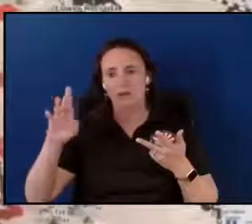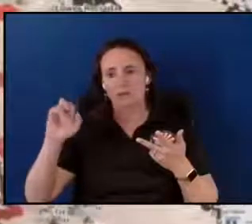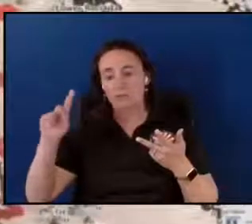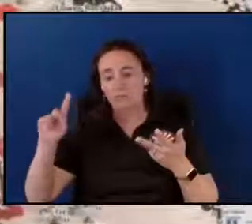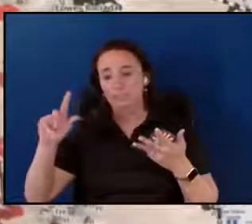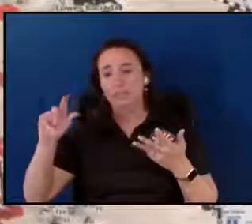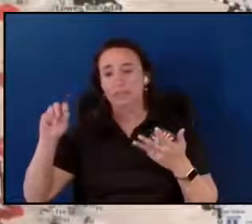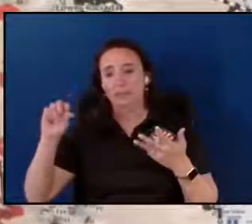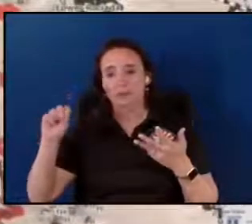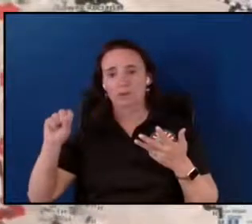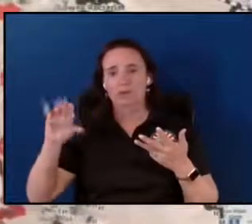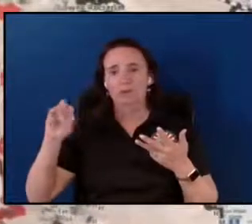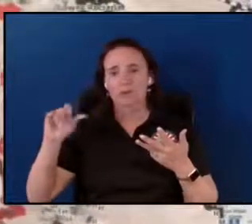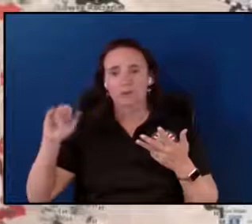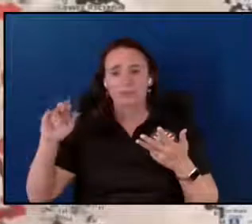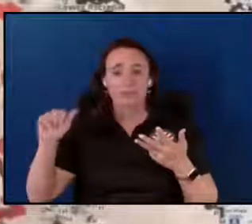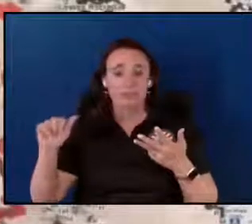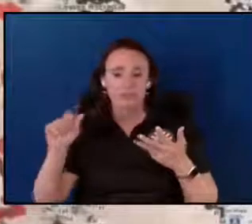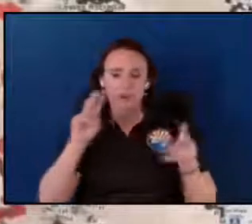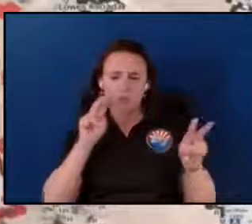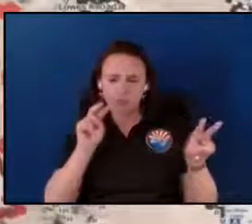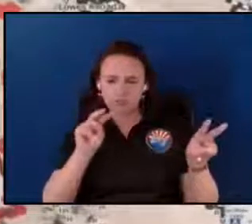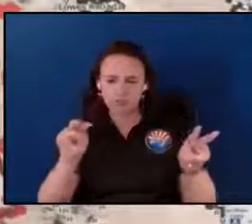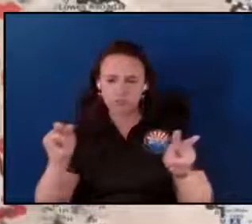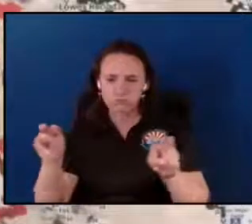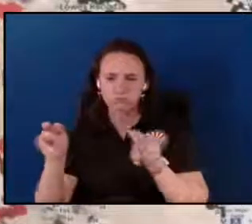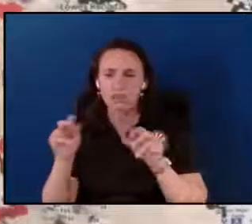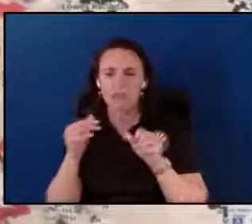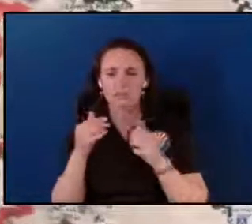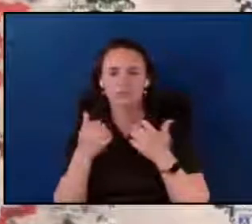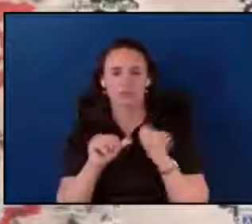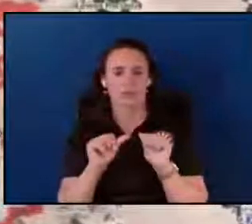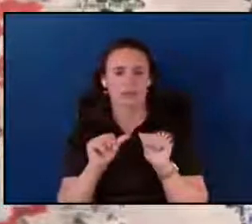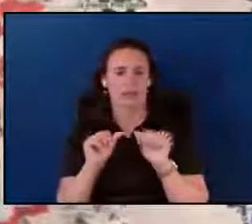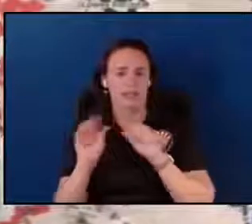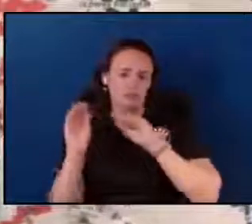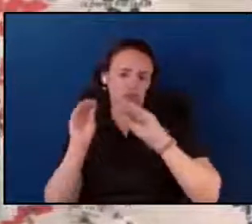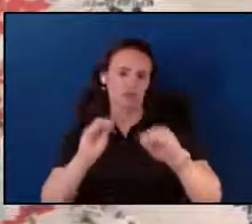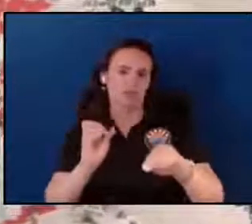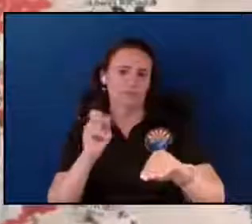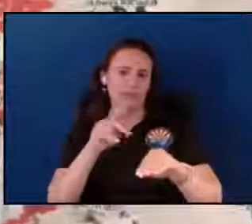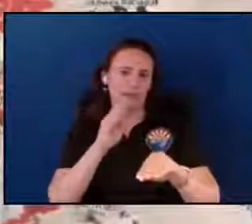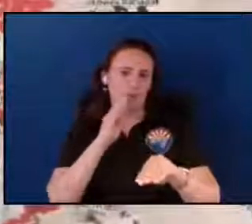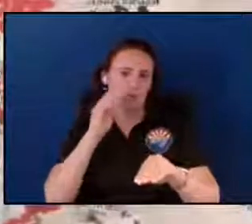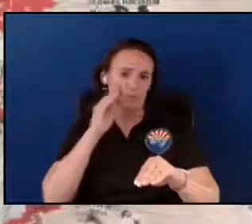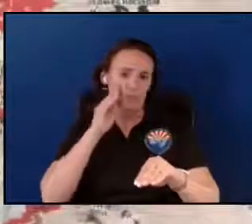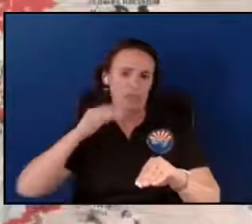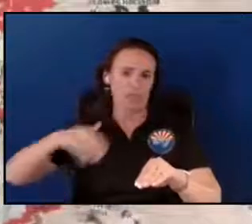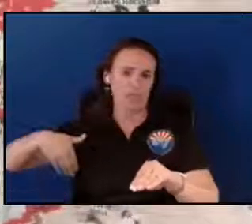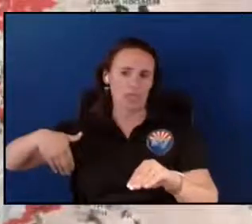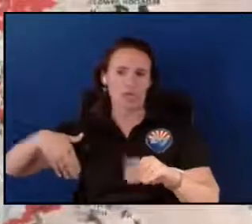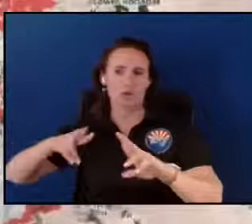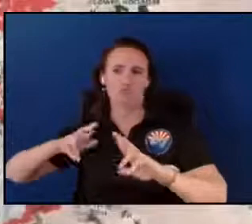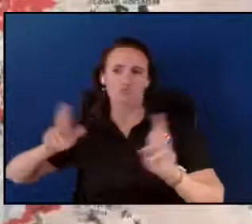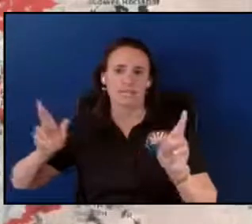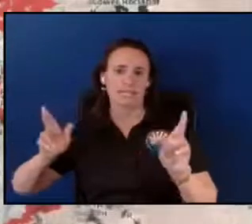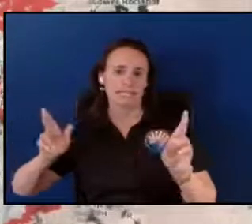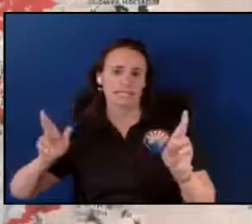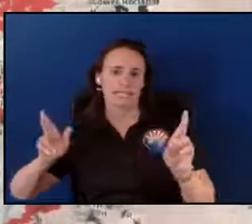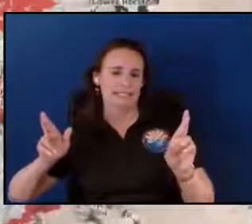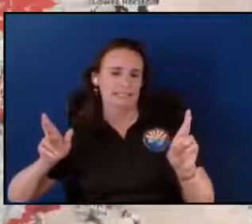really watching out for them, and we're really trying to get people back in there, but we're just not quite there yet. So, you know,